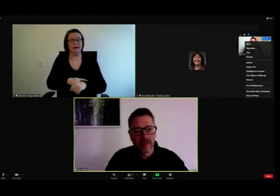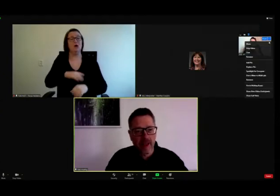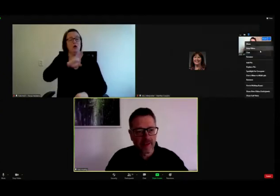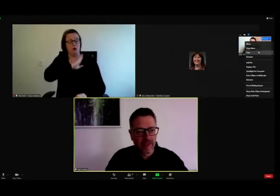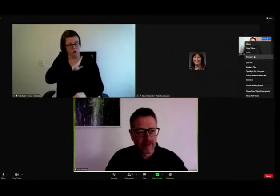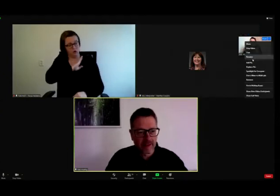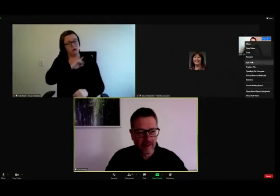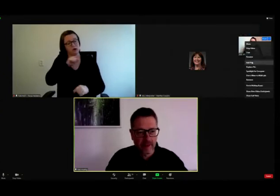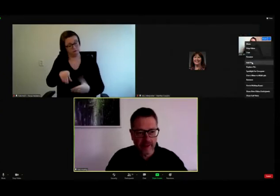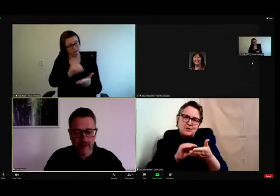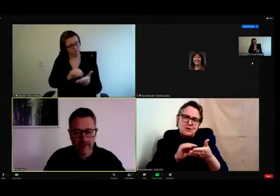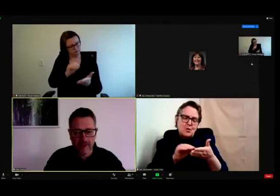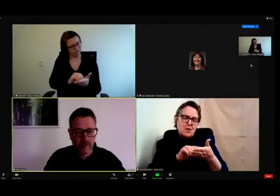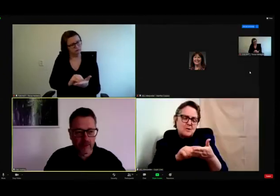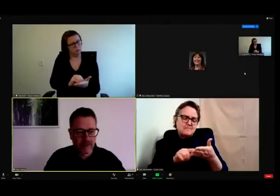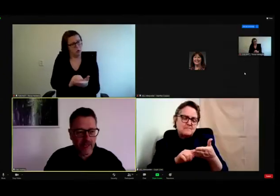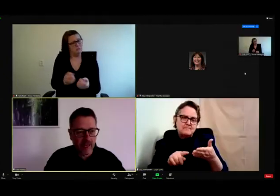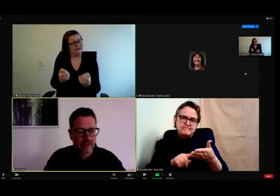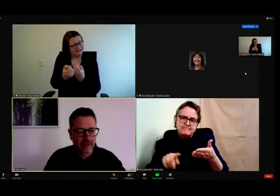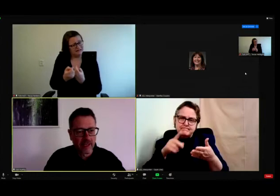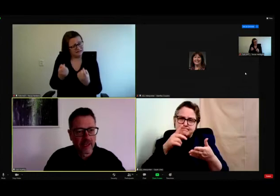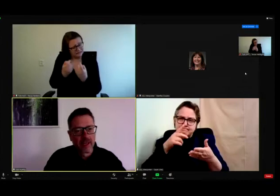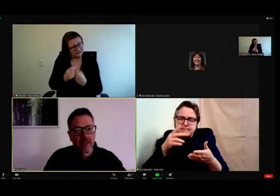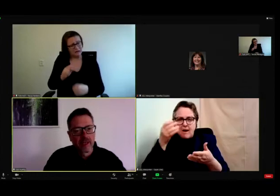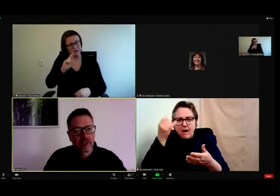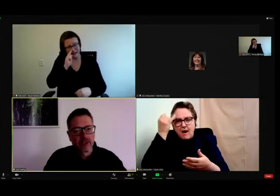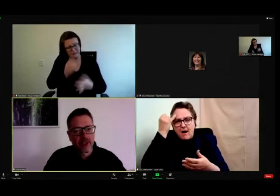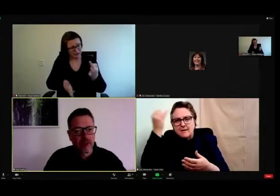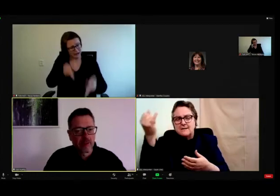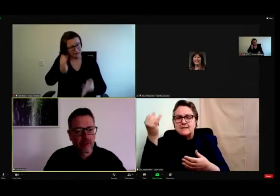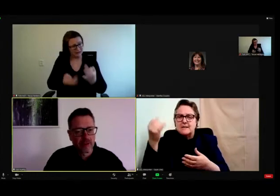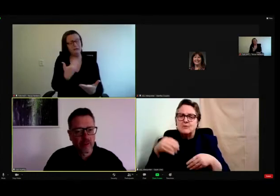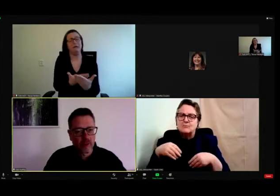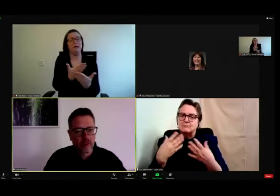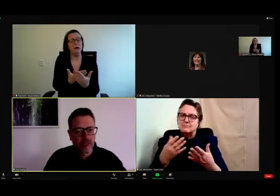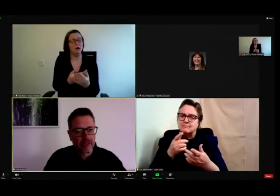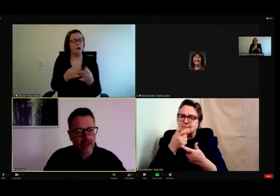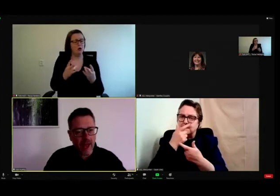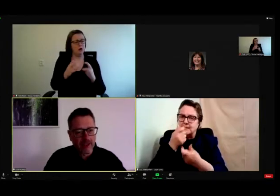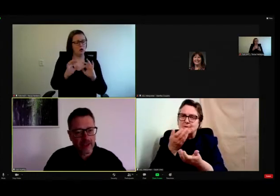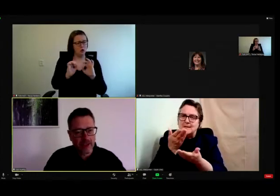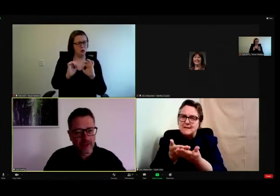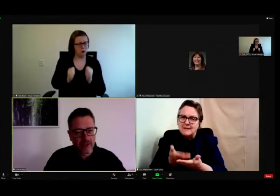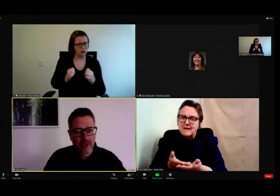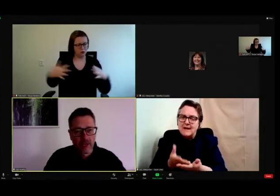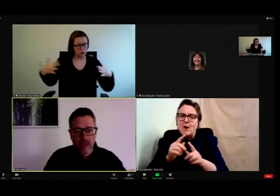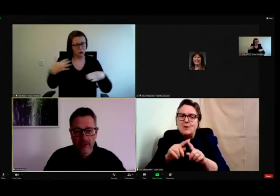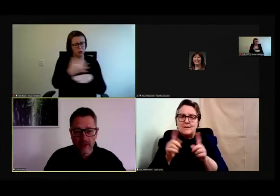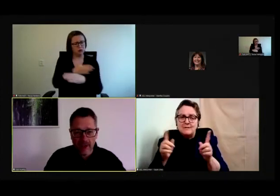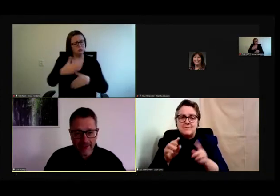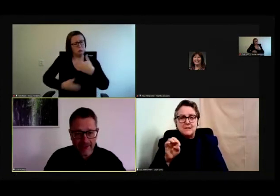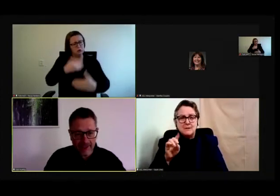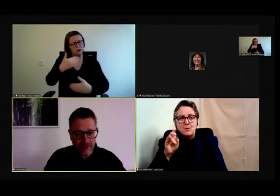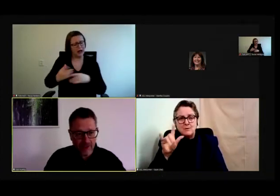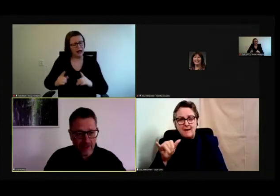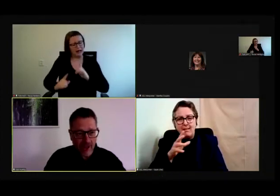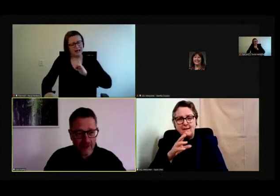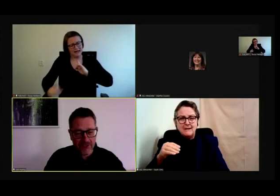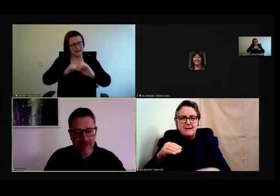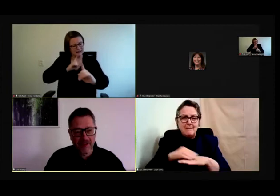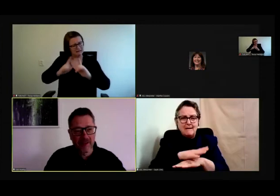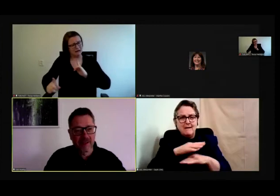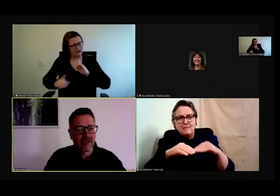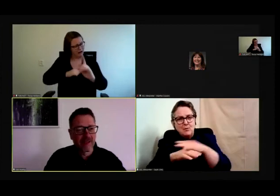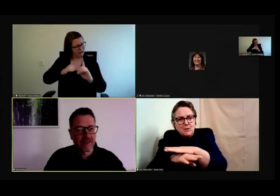interesting experimental evidence of how differences in modality can shape cross-modal interactions. And the writing is